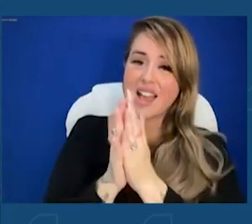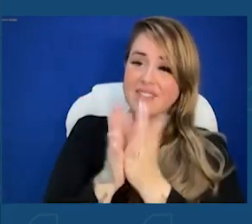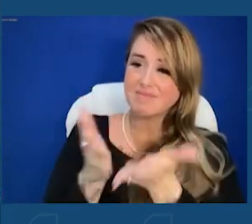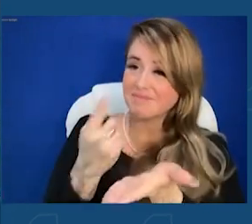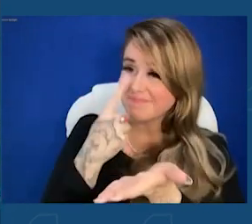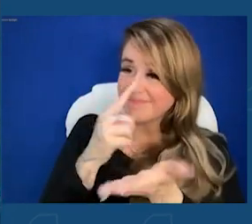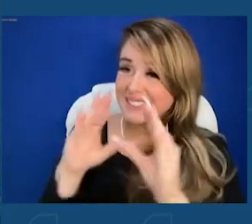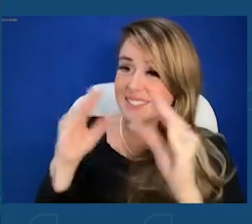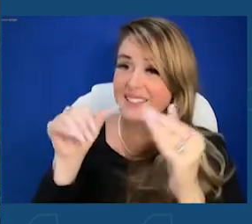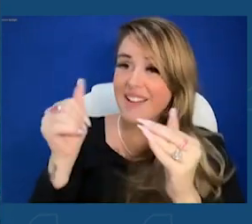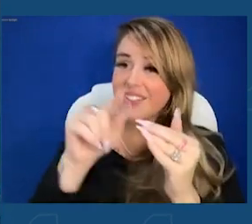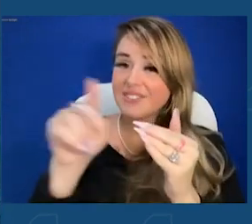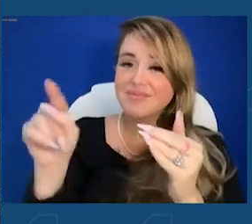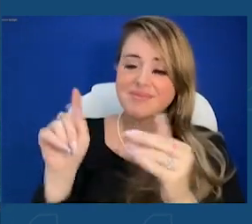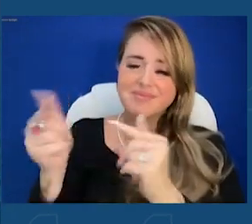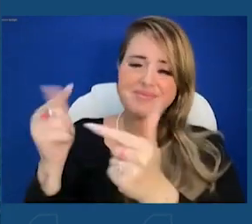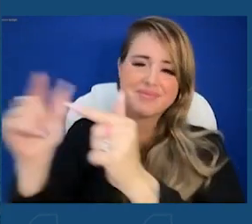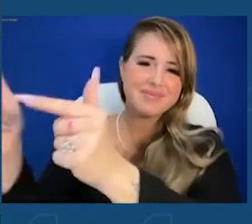on. Thank you.